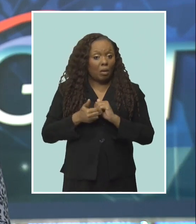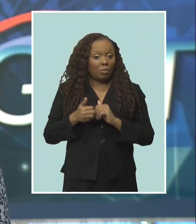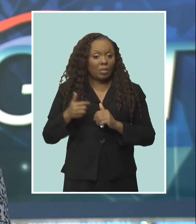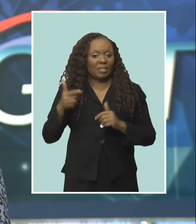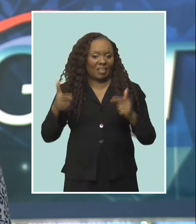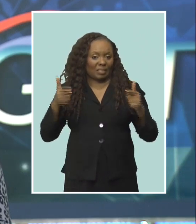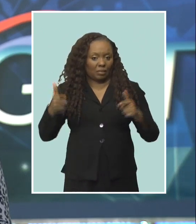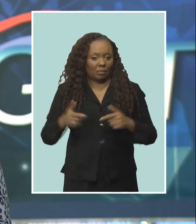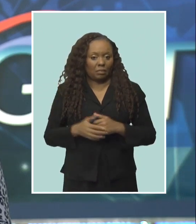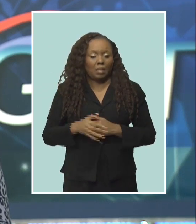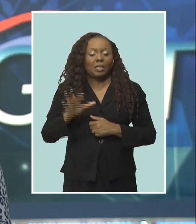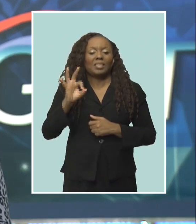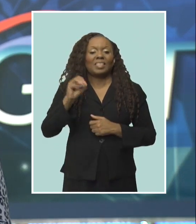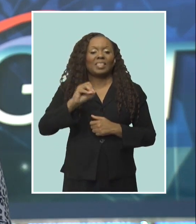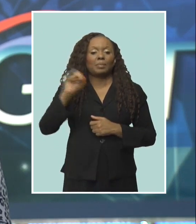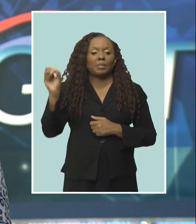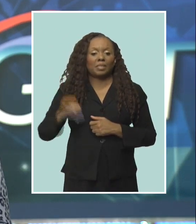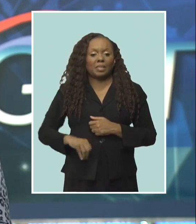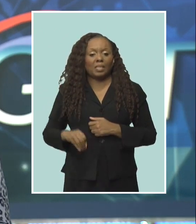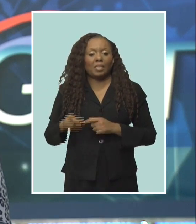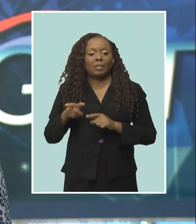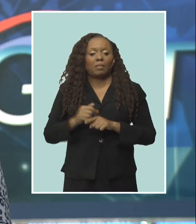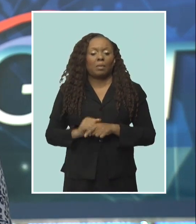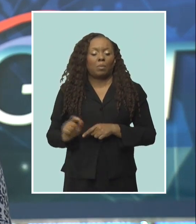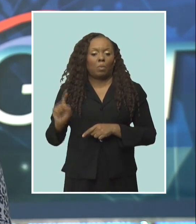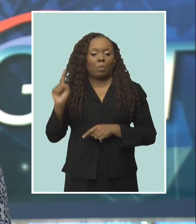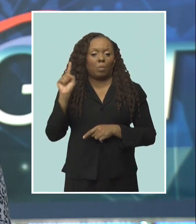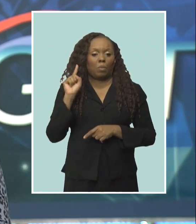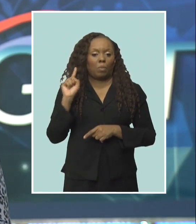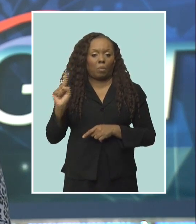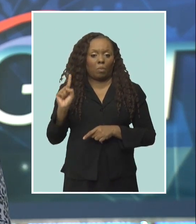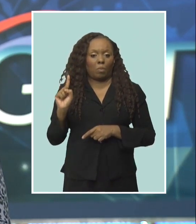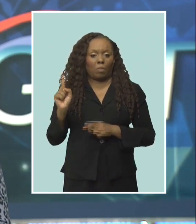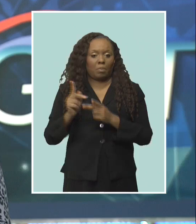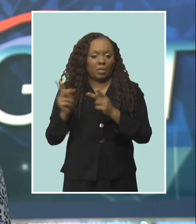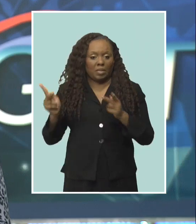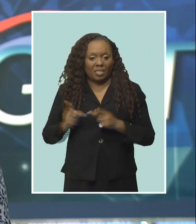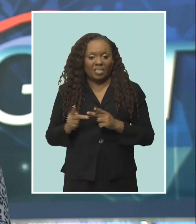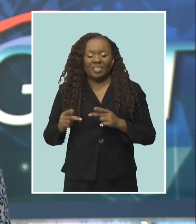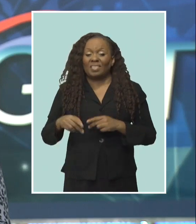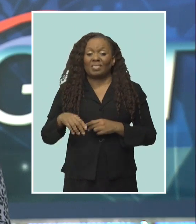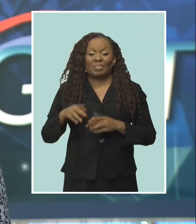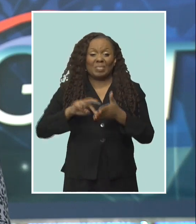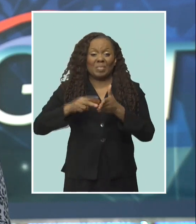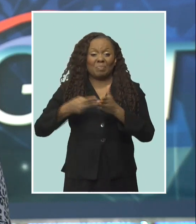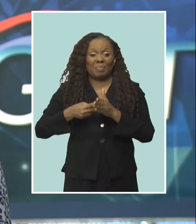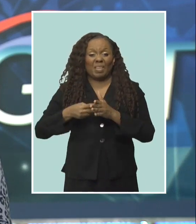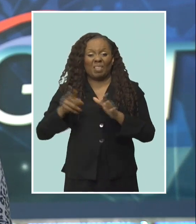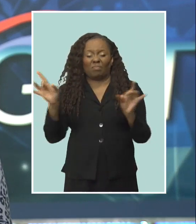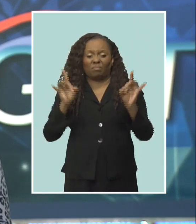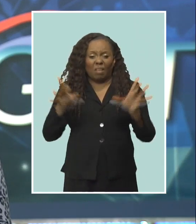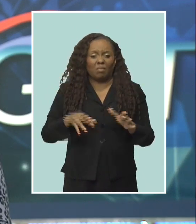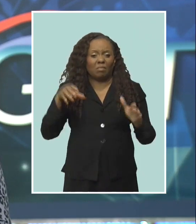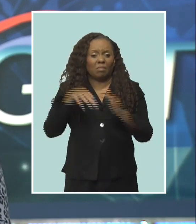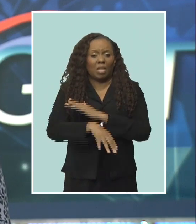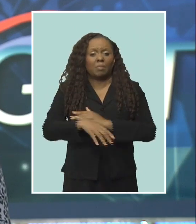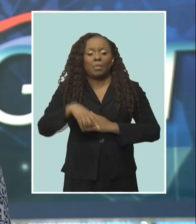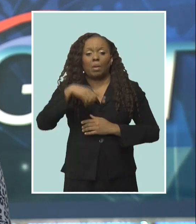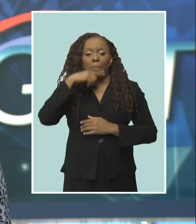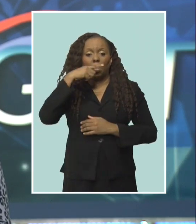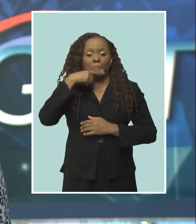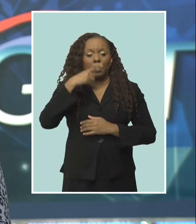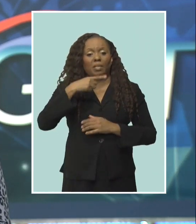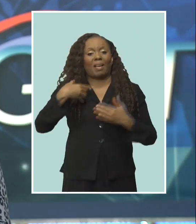those firearms come from one particular source, making violent crime a public health issue. Prime Minister Rowley